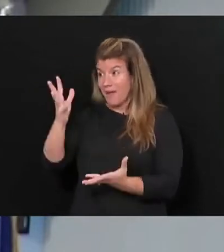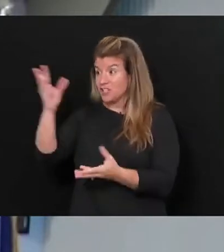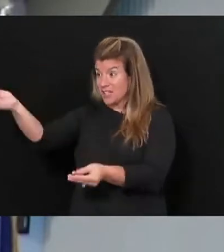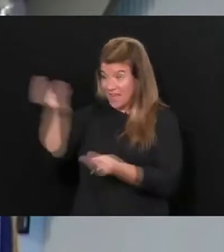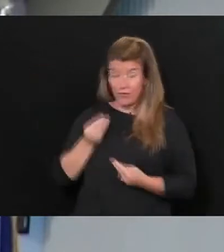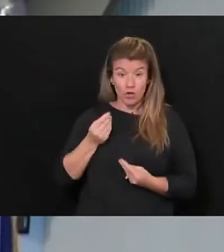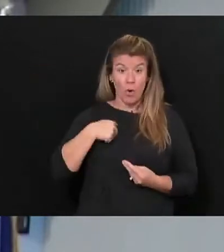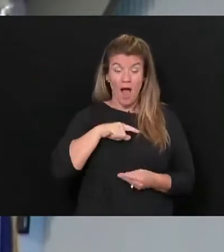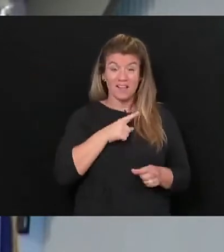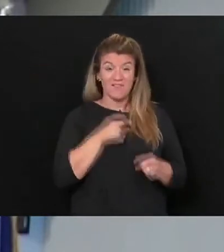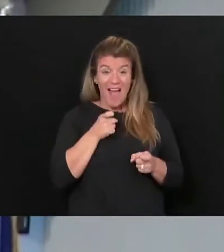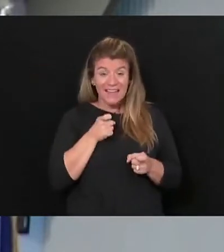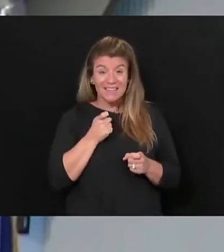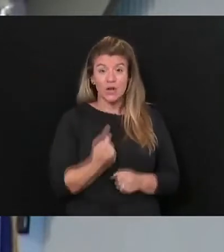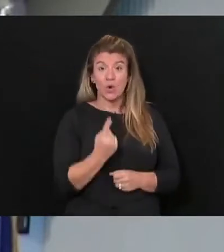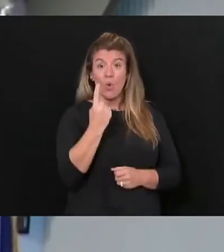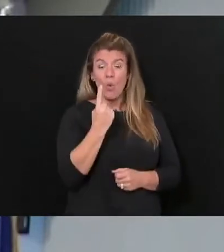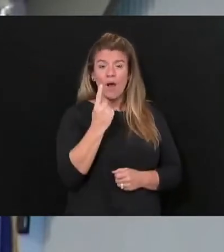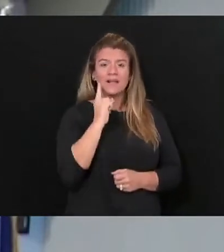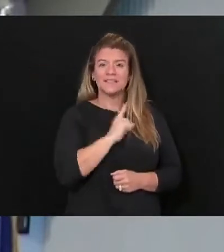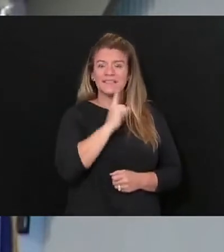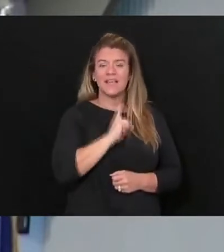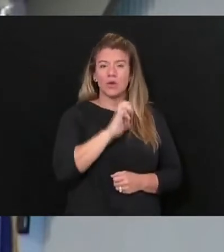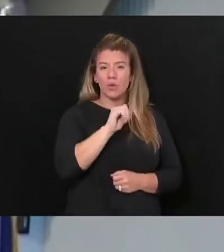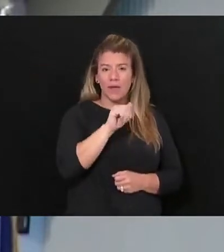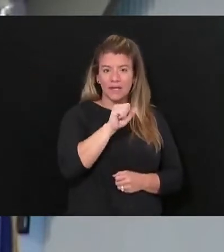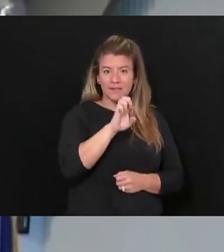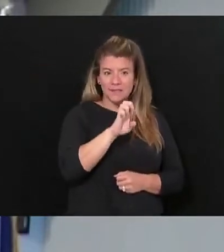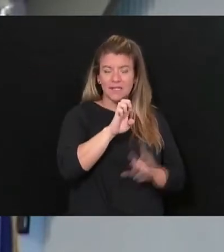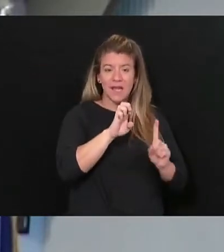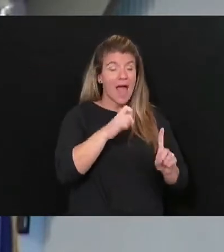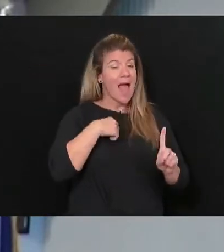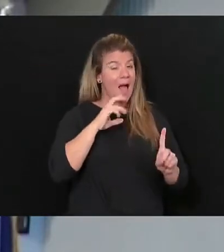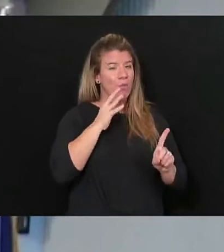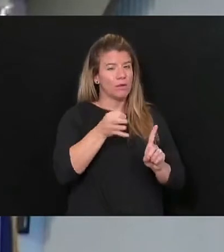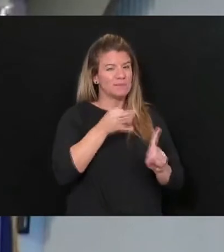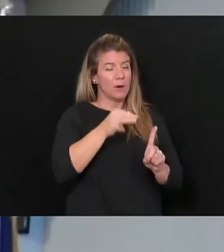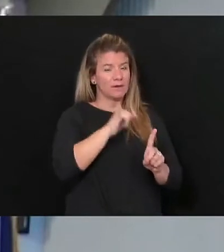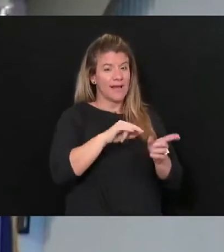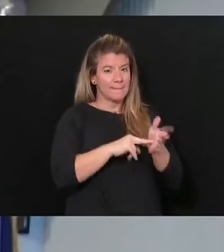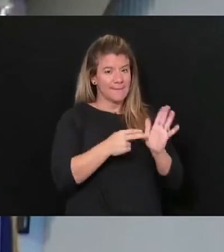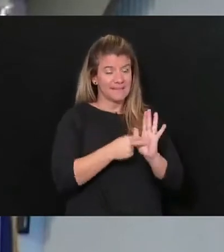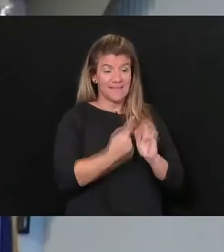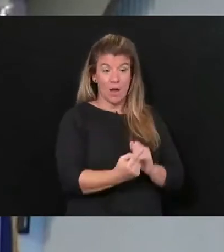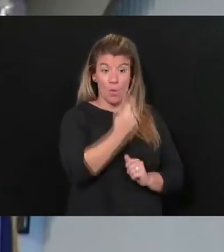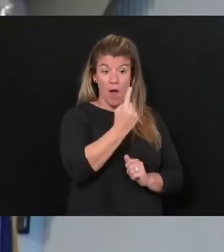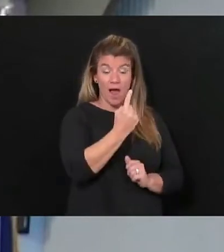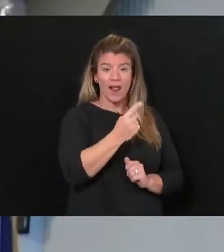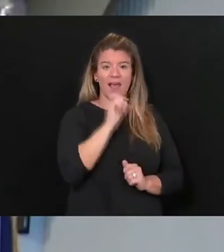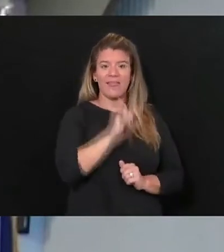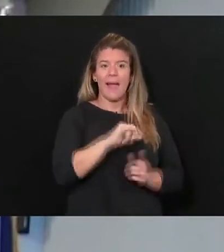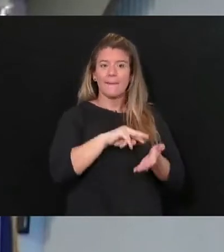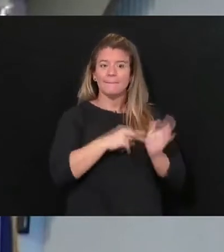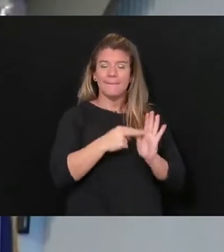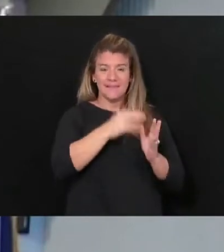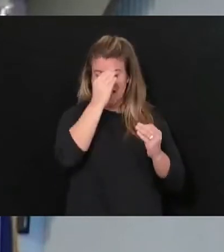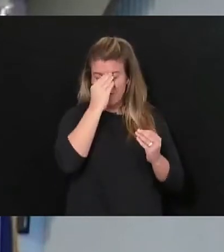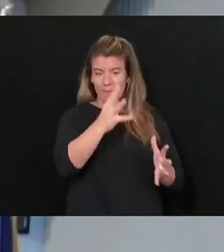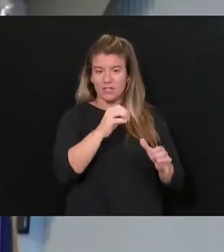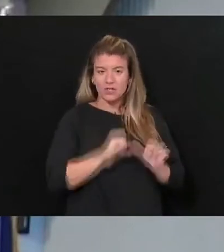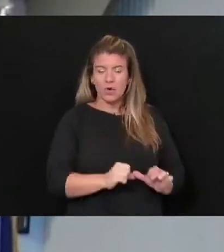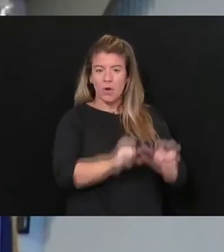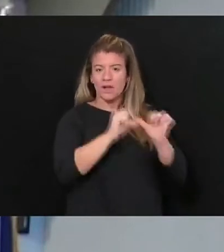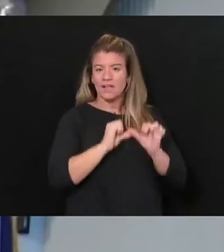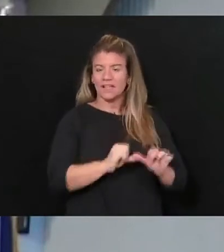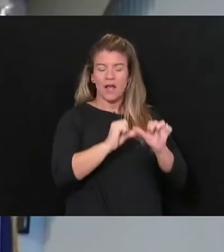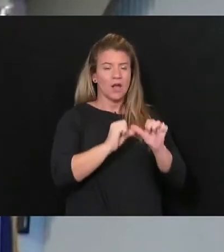it's a single case, and I'll explain the definition in a second, that information is still ongoing, that we can't